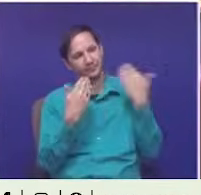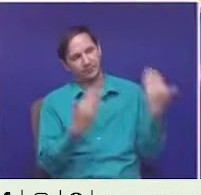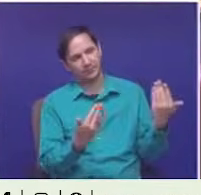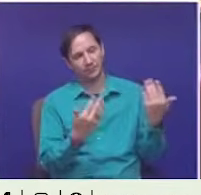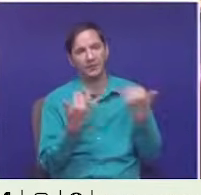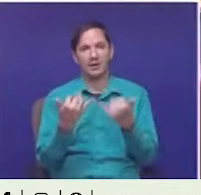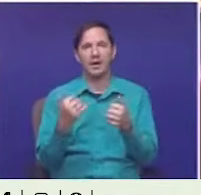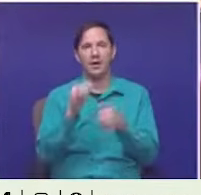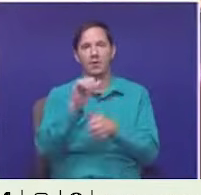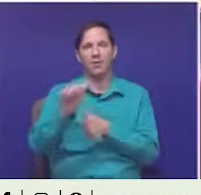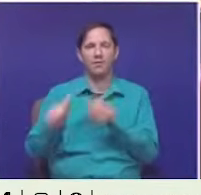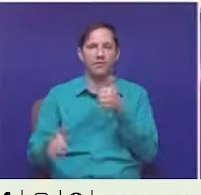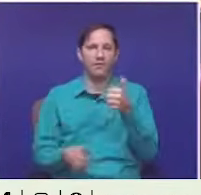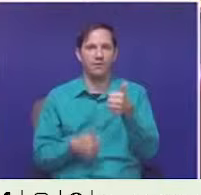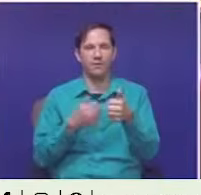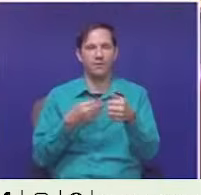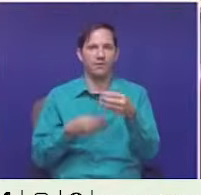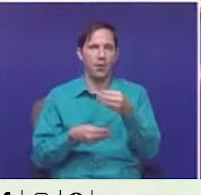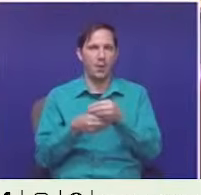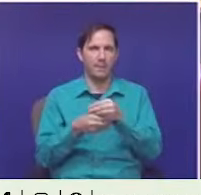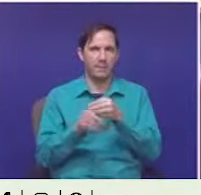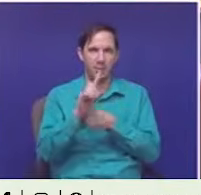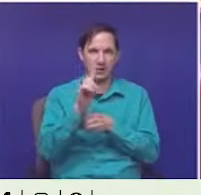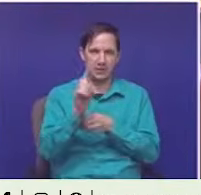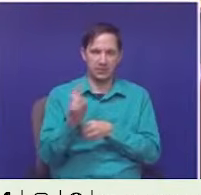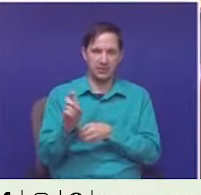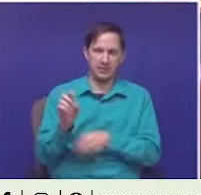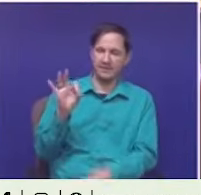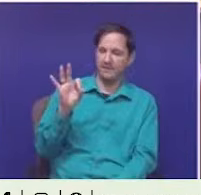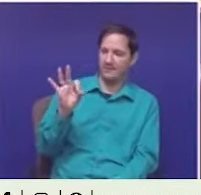follow-up question. As indicated, it'll come from Mr. Feni.